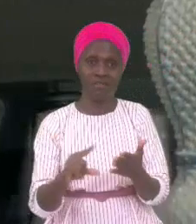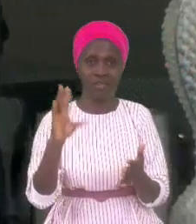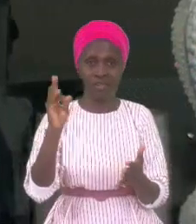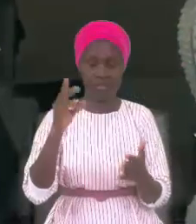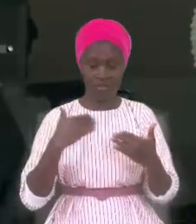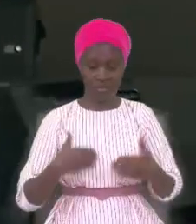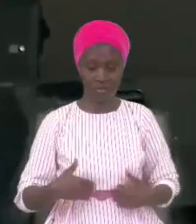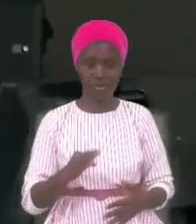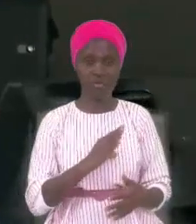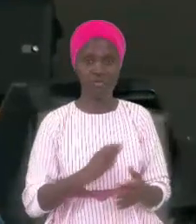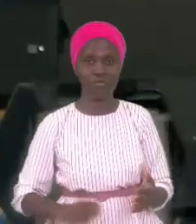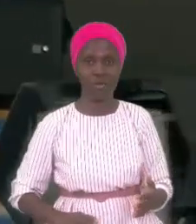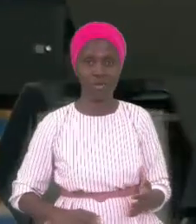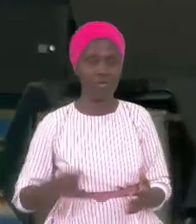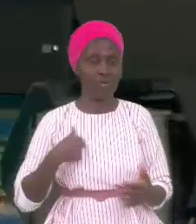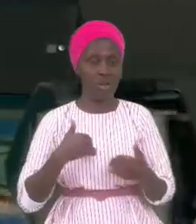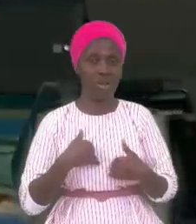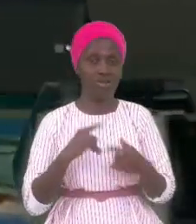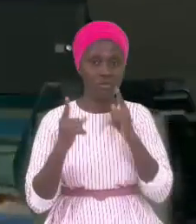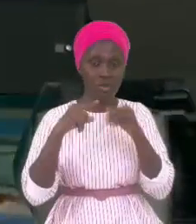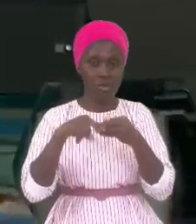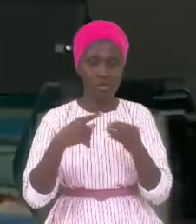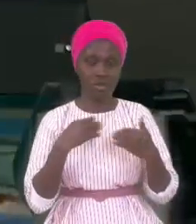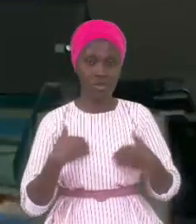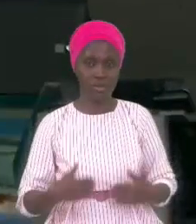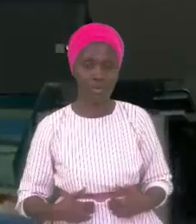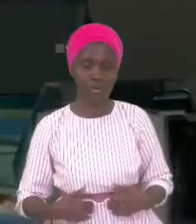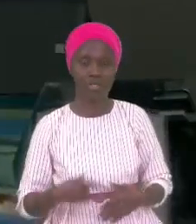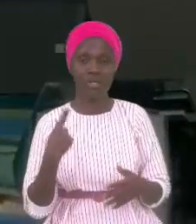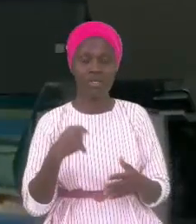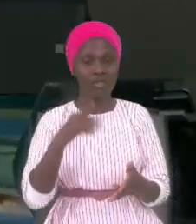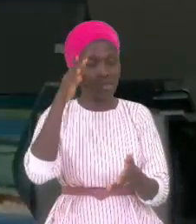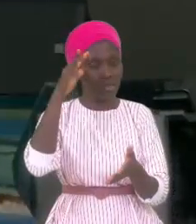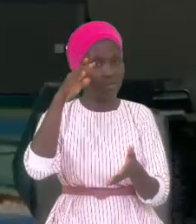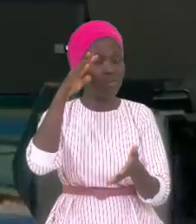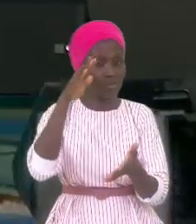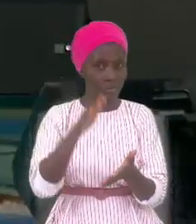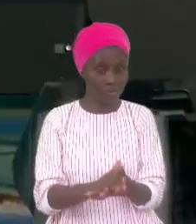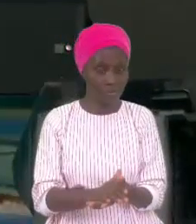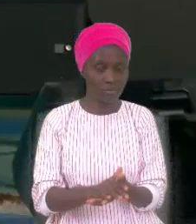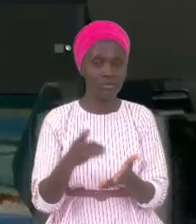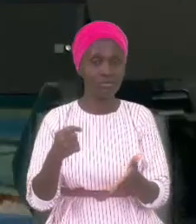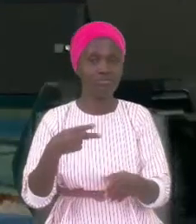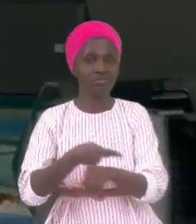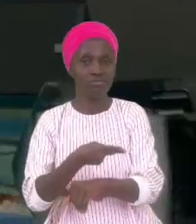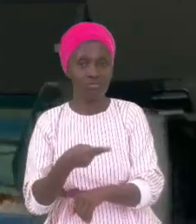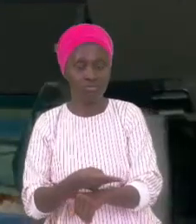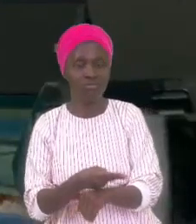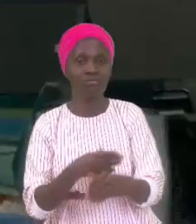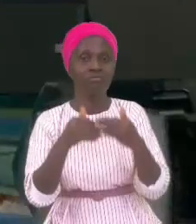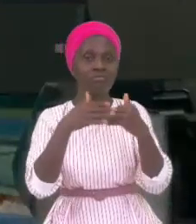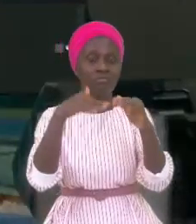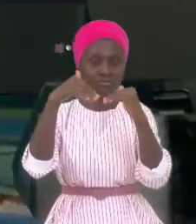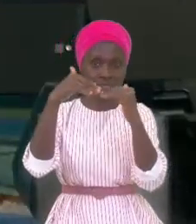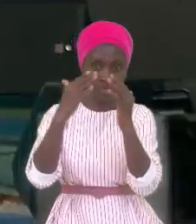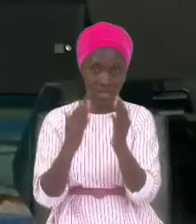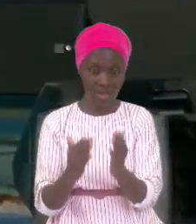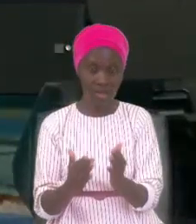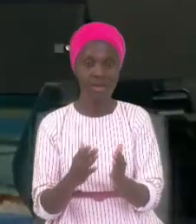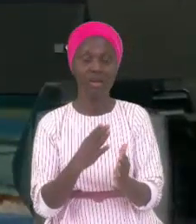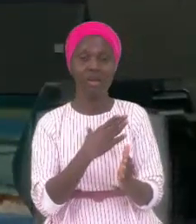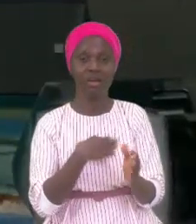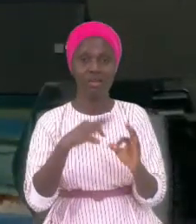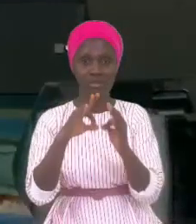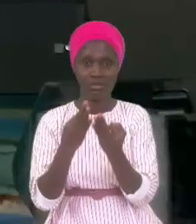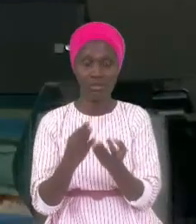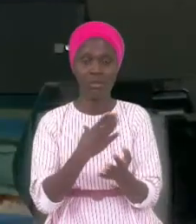The bride, that's the body. The vineyard, that's the body. The flock, that's the body. The building, that's the body. The household, that's the body. And the holy